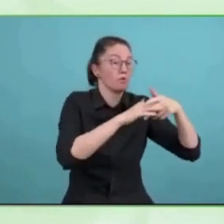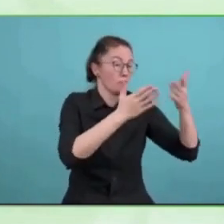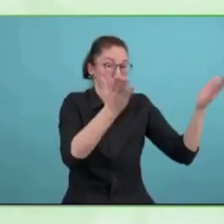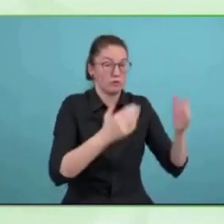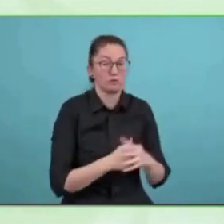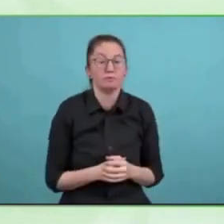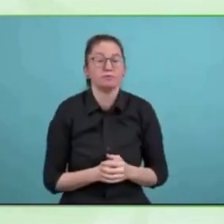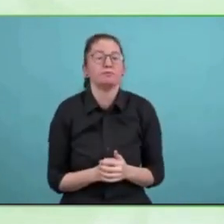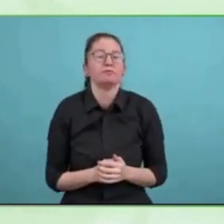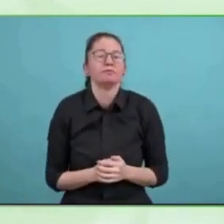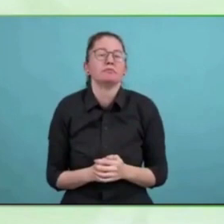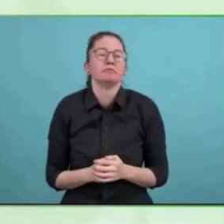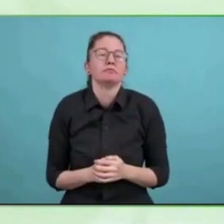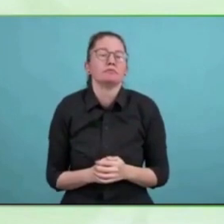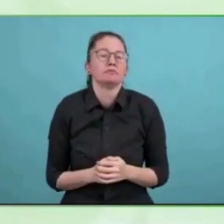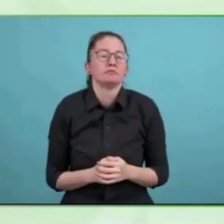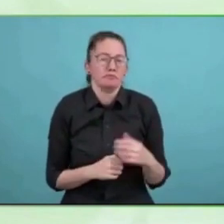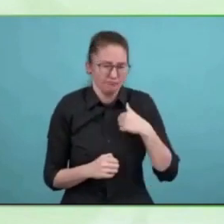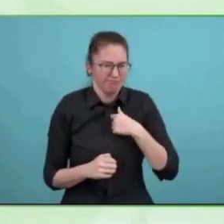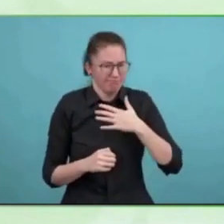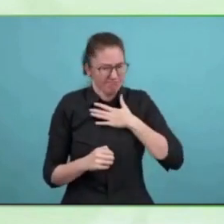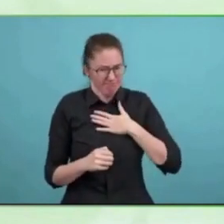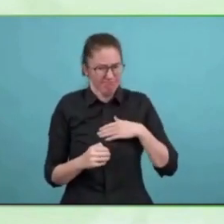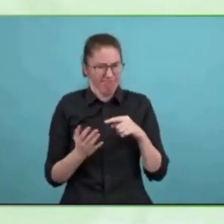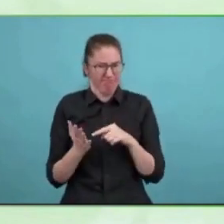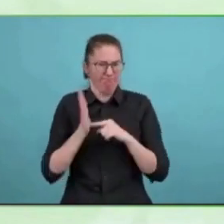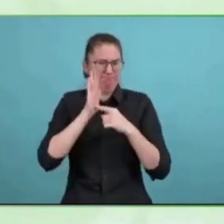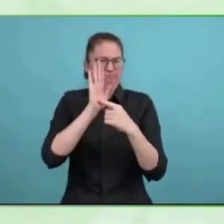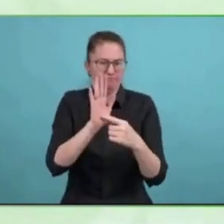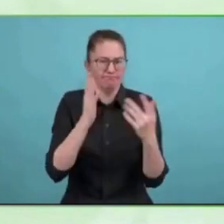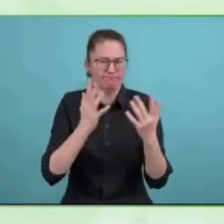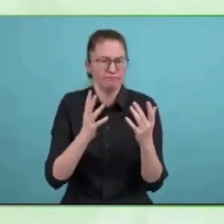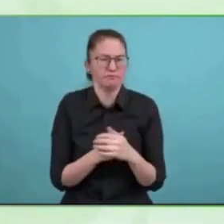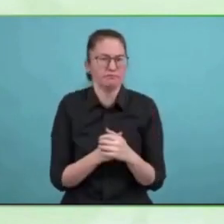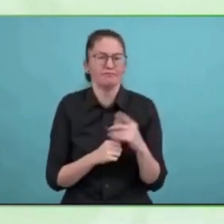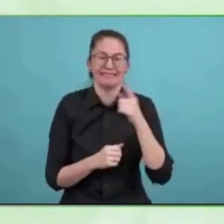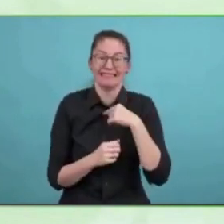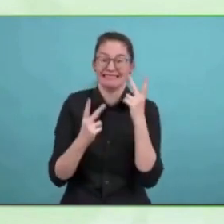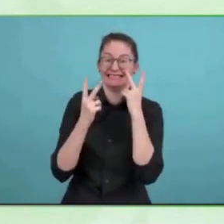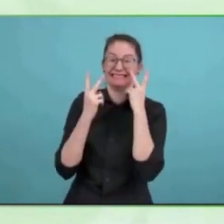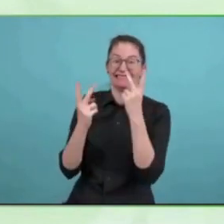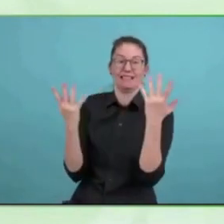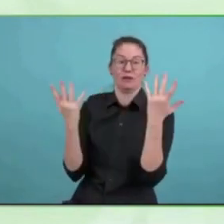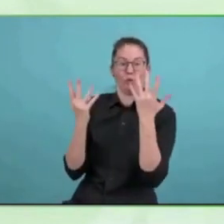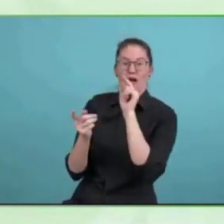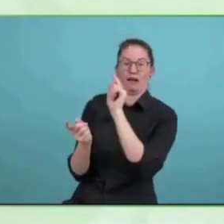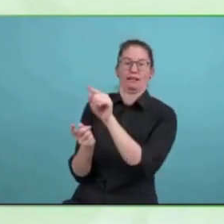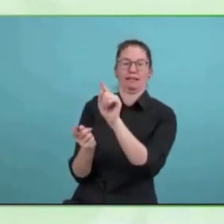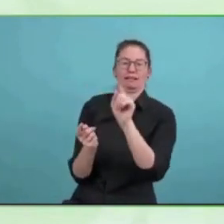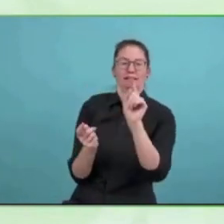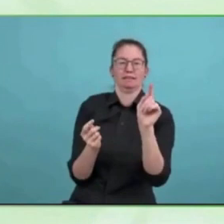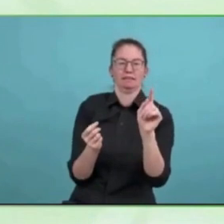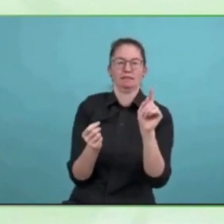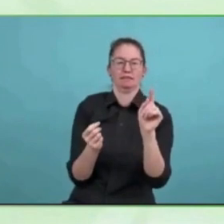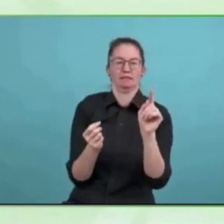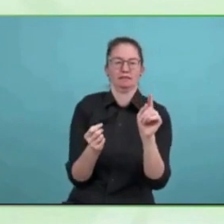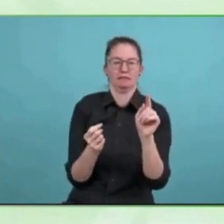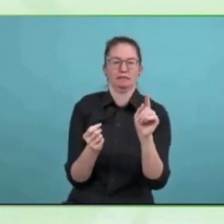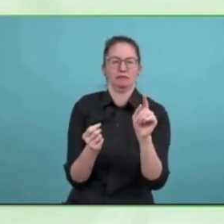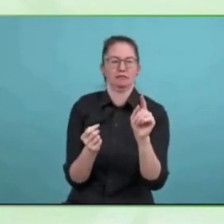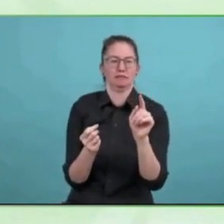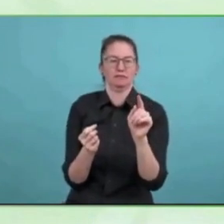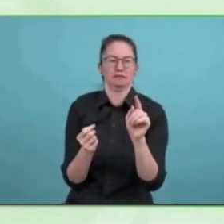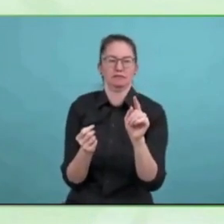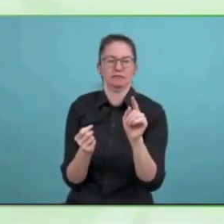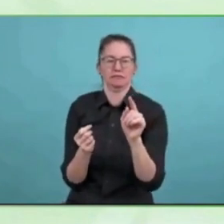ERG, an employee resource group for people with disabilities, always very helpful. So we've made a very clear distinction between